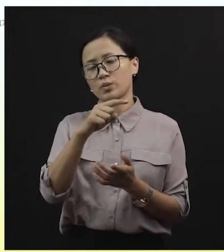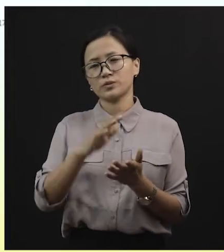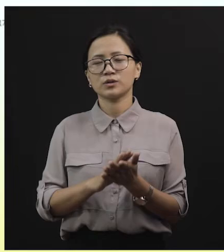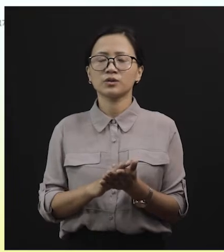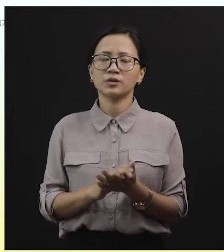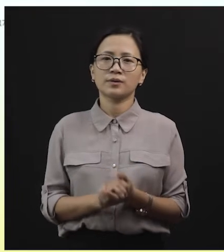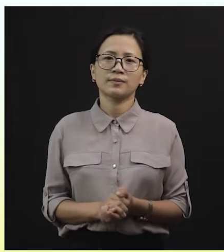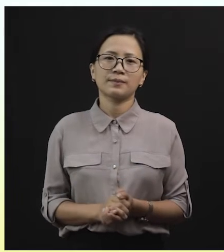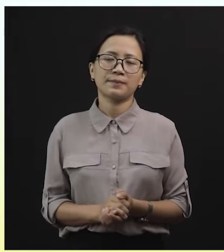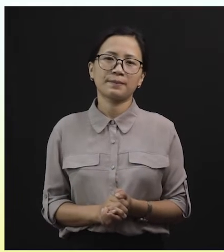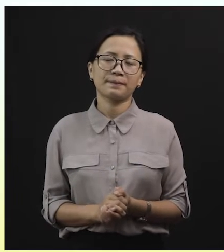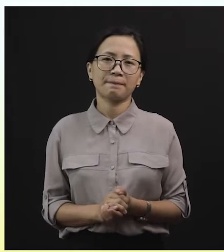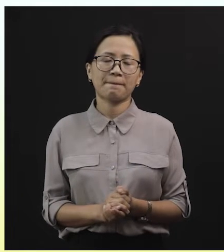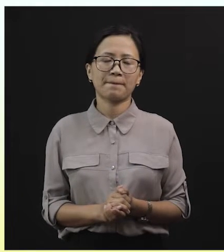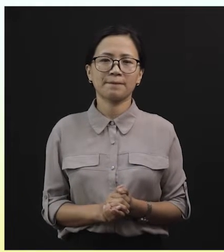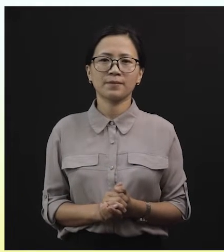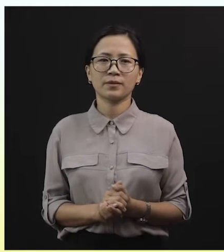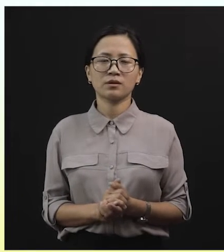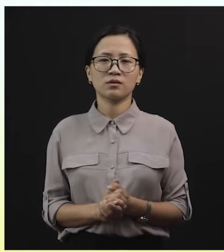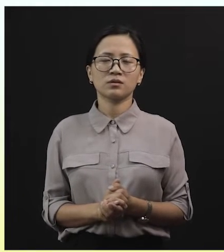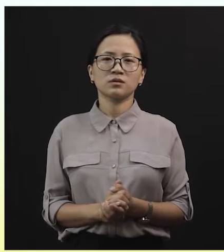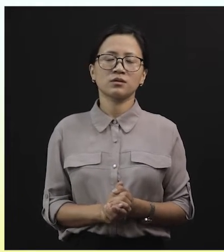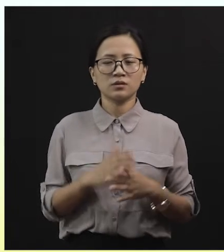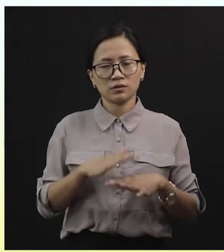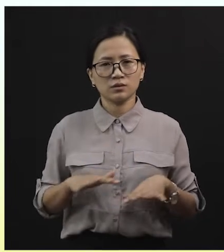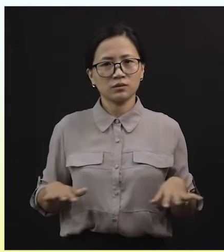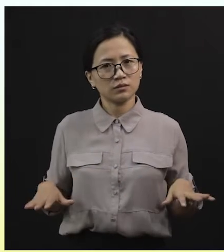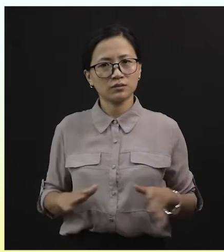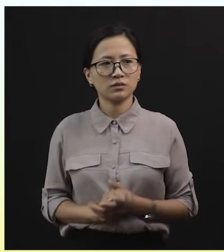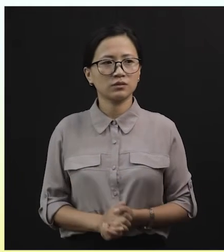creep. Okay, now students,